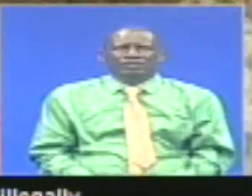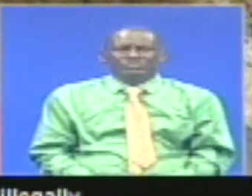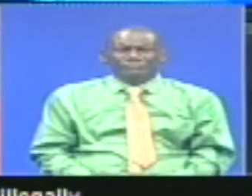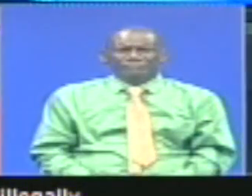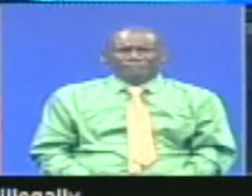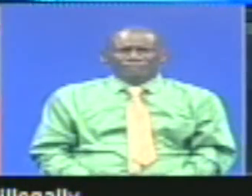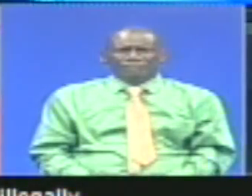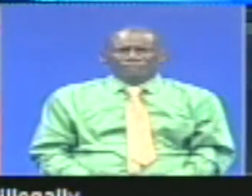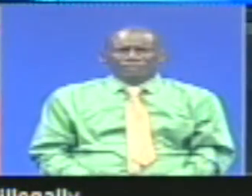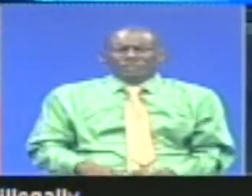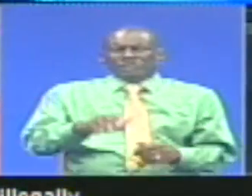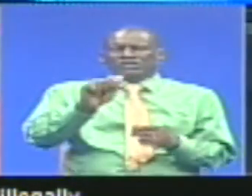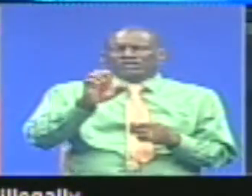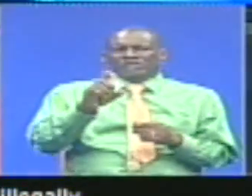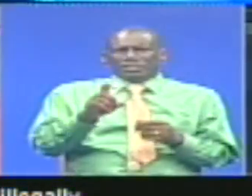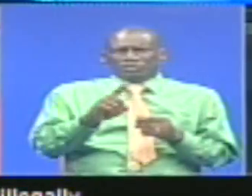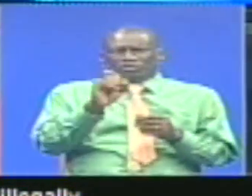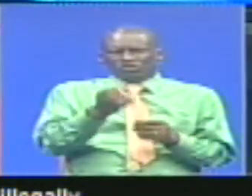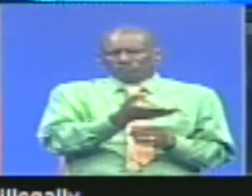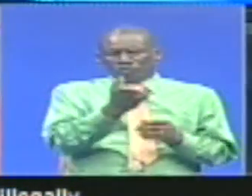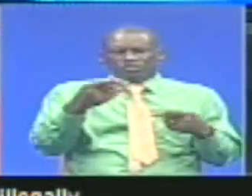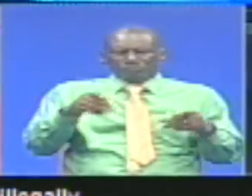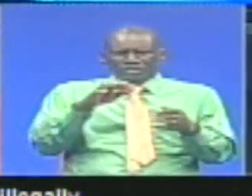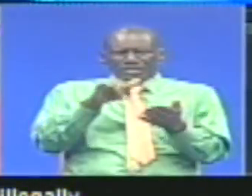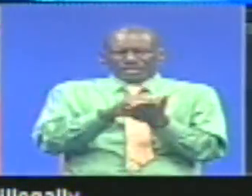Alex Mwangi was one of those in that story wearing the hard hats.